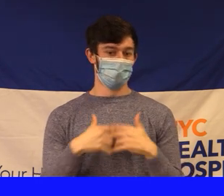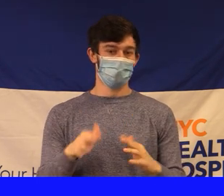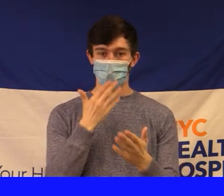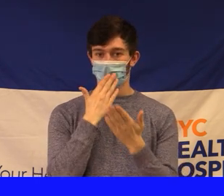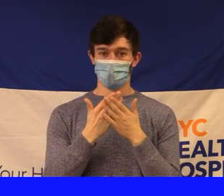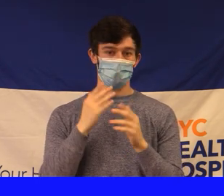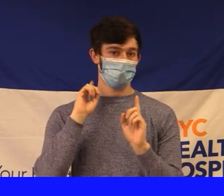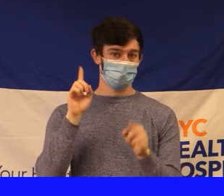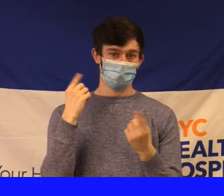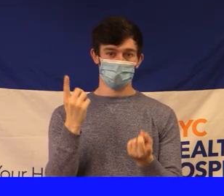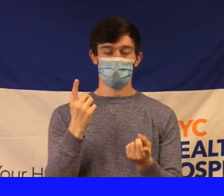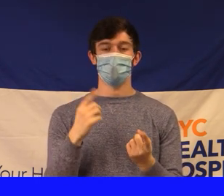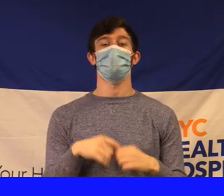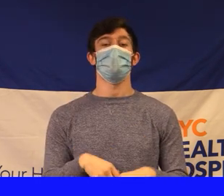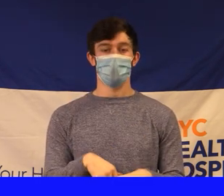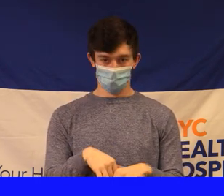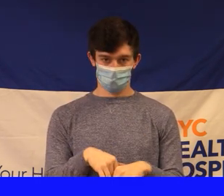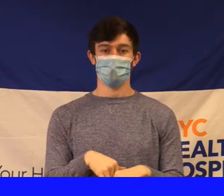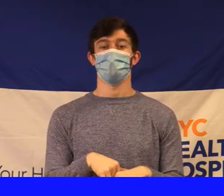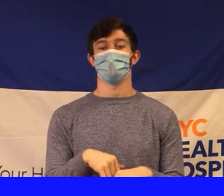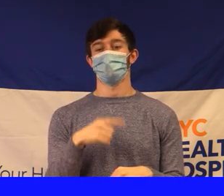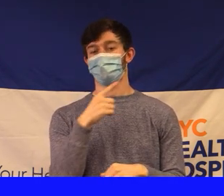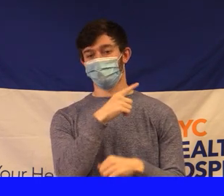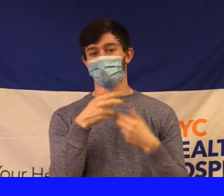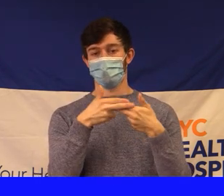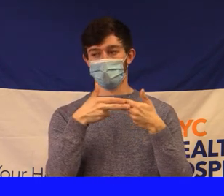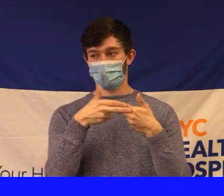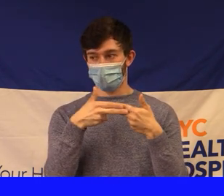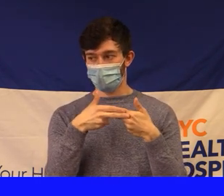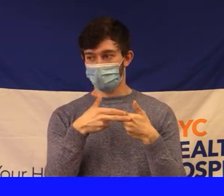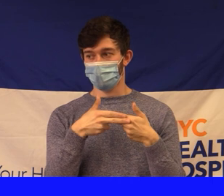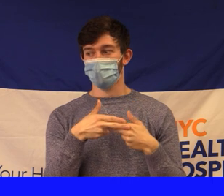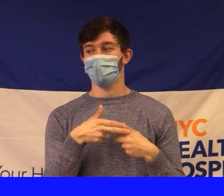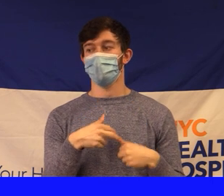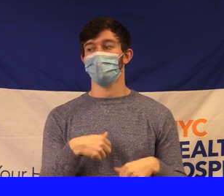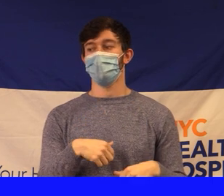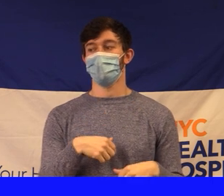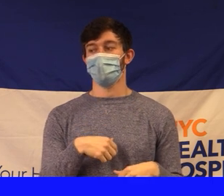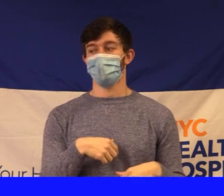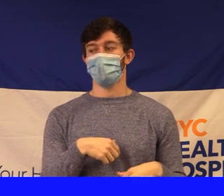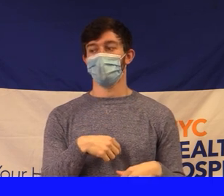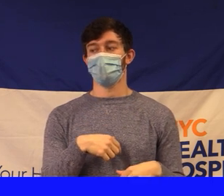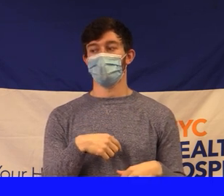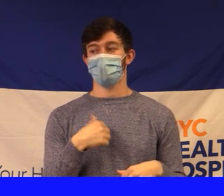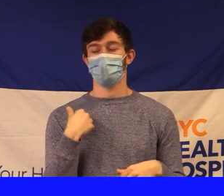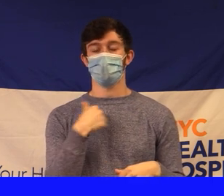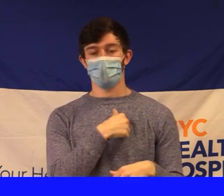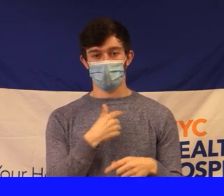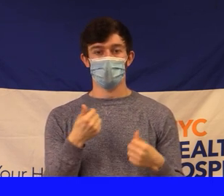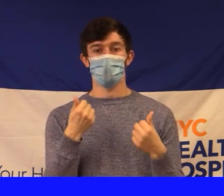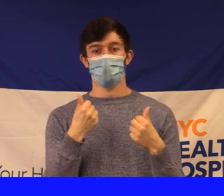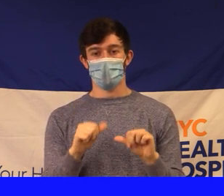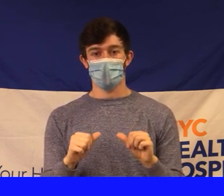well as it did so quickly. So here on this slide, we just try to draw out a few of the key improvements that we've seen.